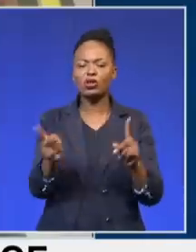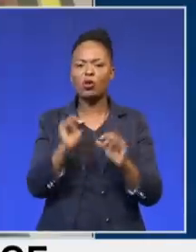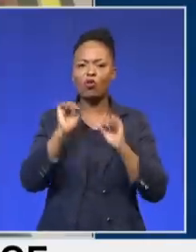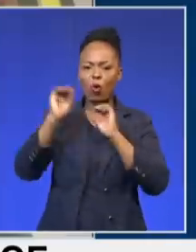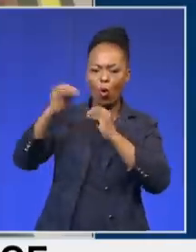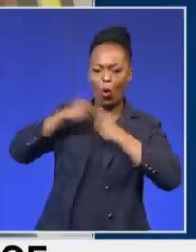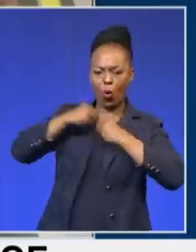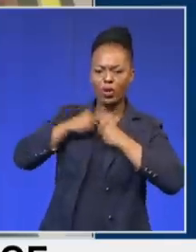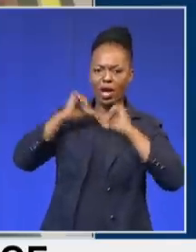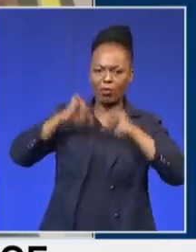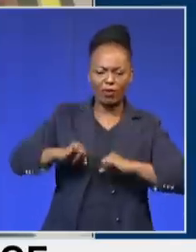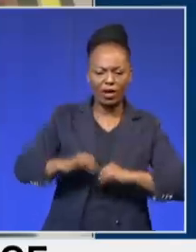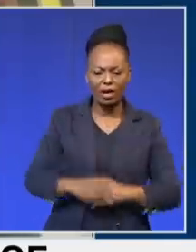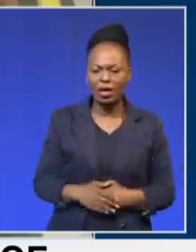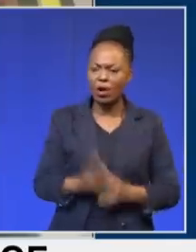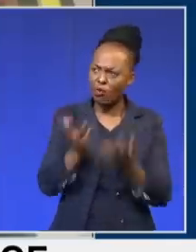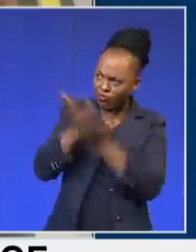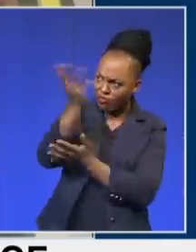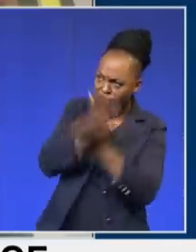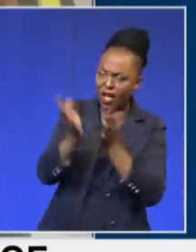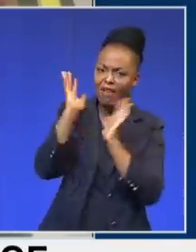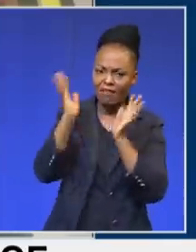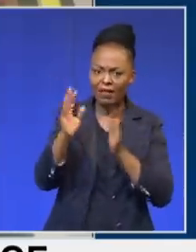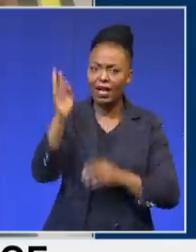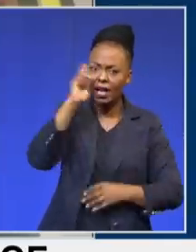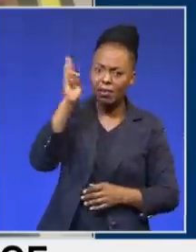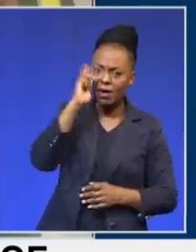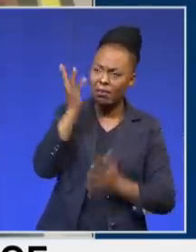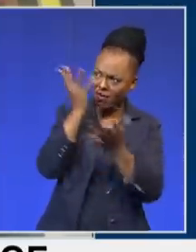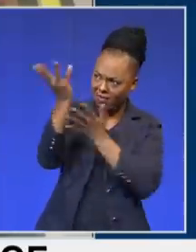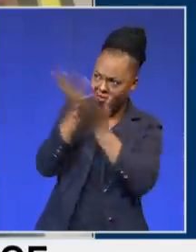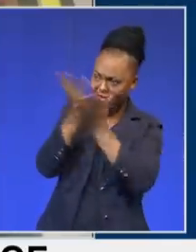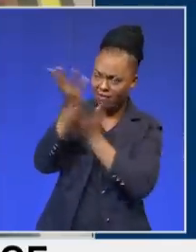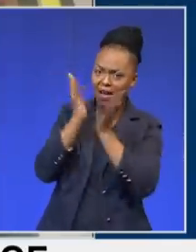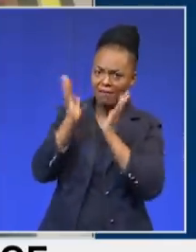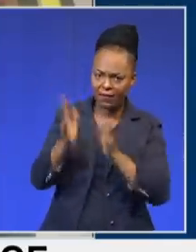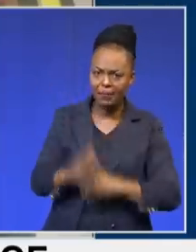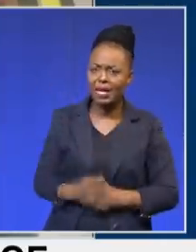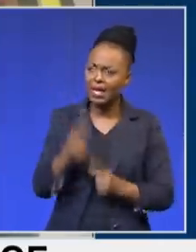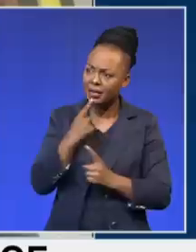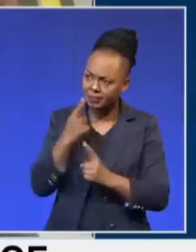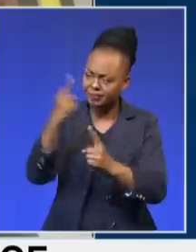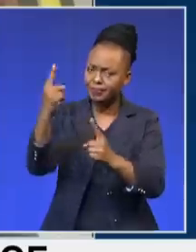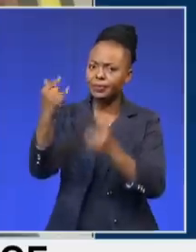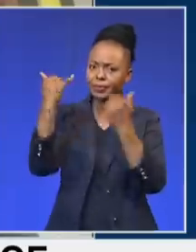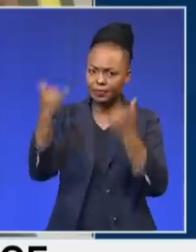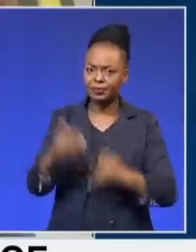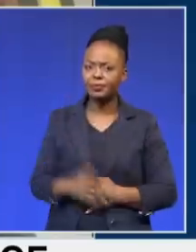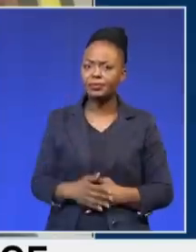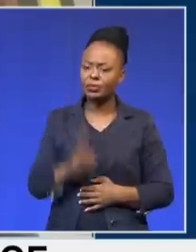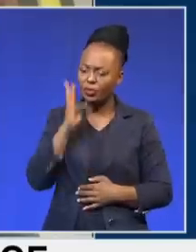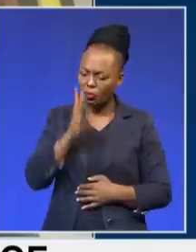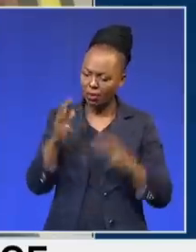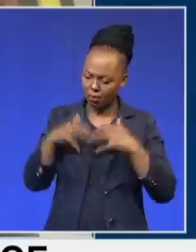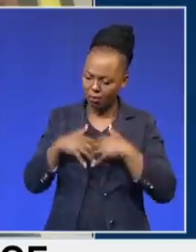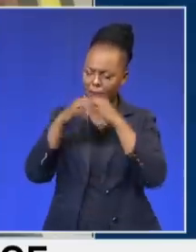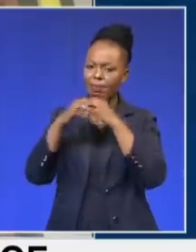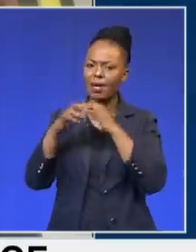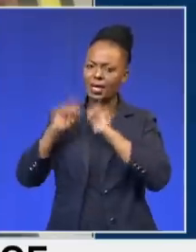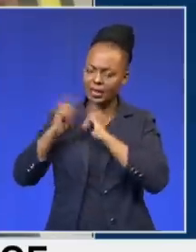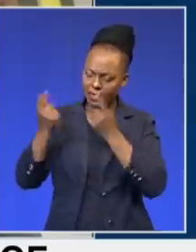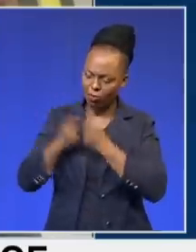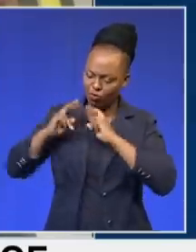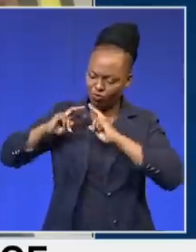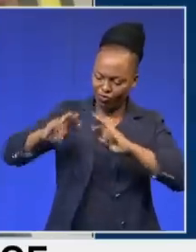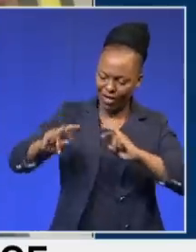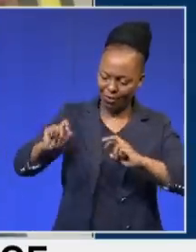space. We've engaged with them. Remember, we have had interactions with them. We've said to them, we will institute an inquiry on the matter. And we,